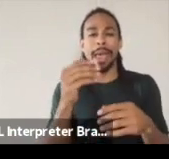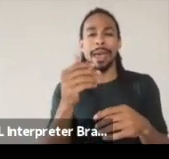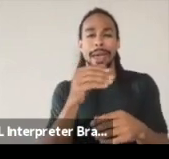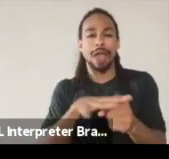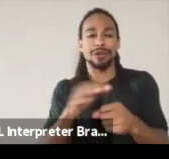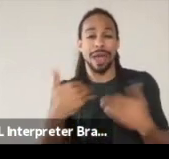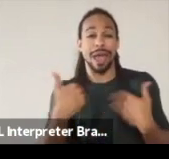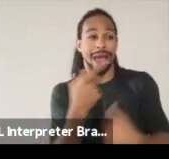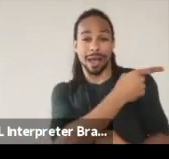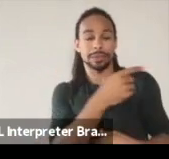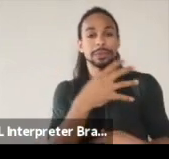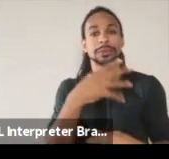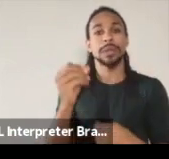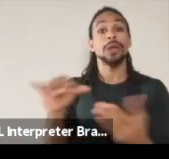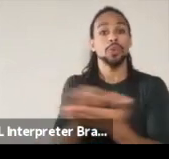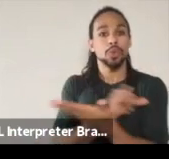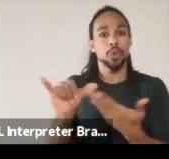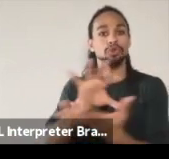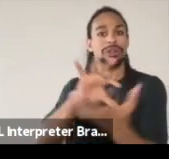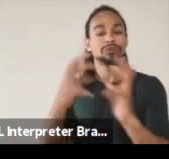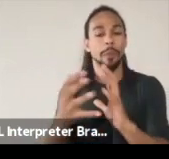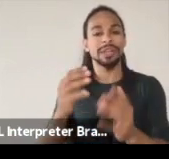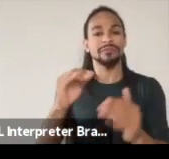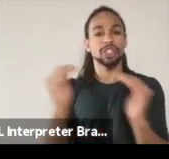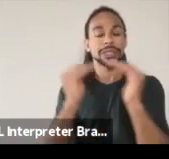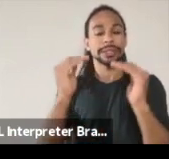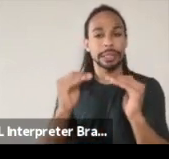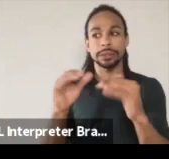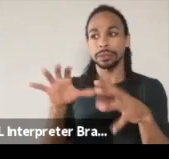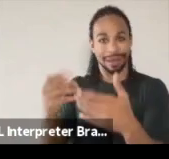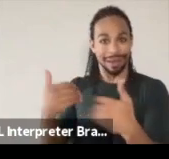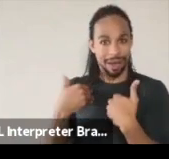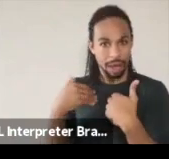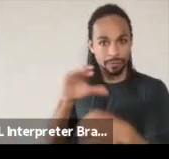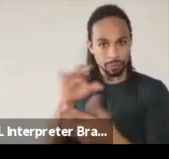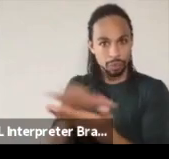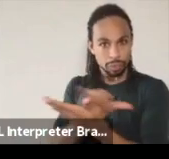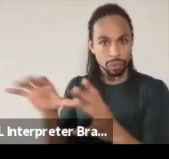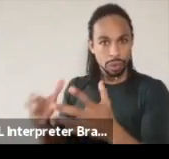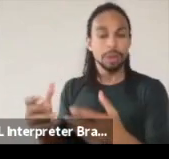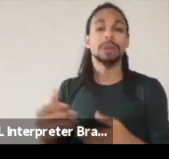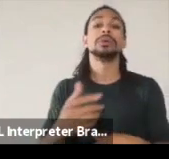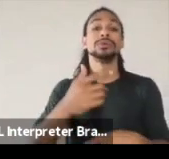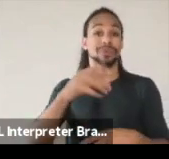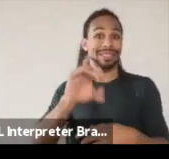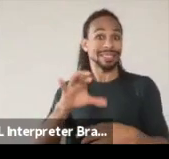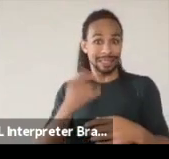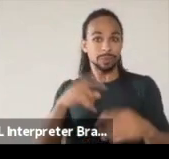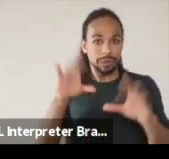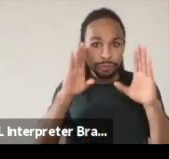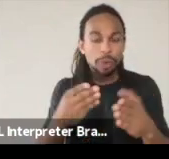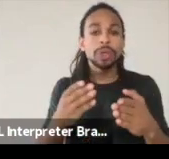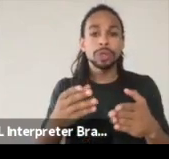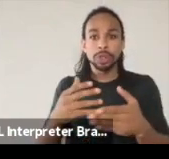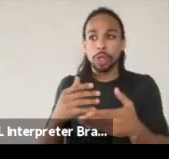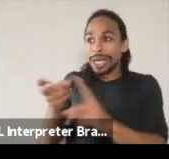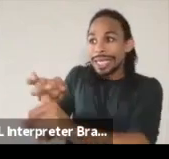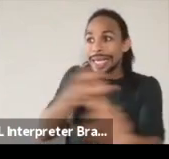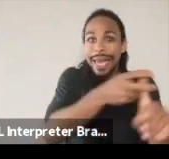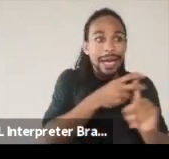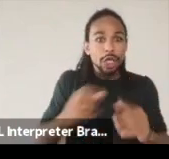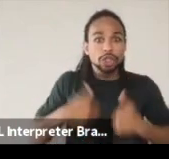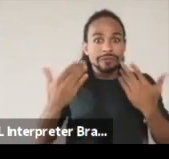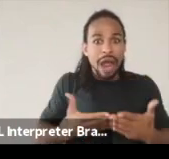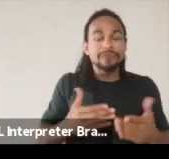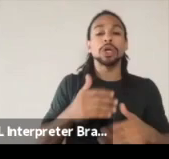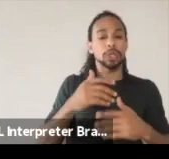Collective, that is really focused on giving survivors, particularly those of us who are queer, trans,